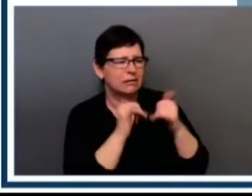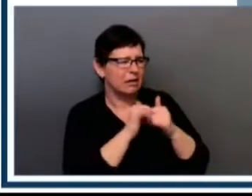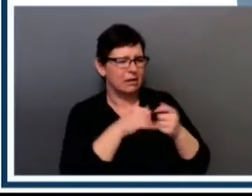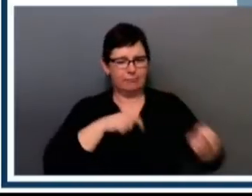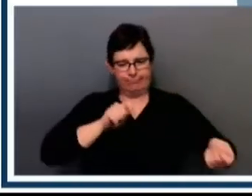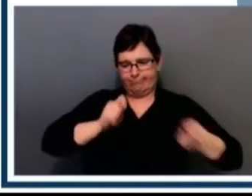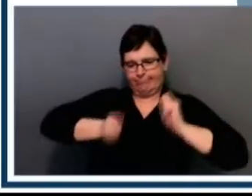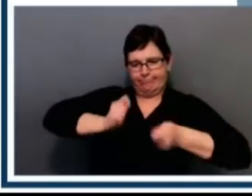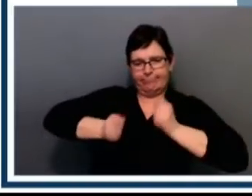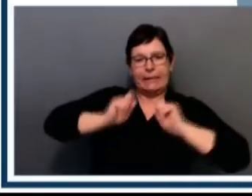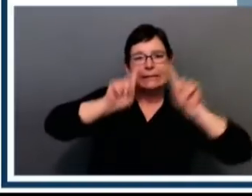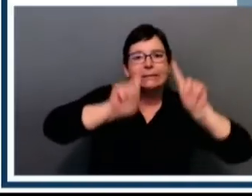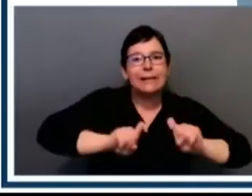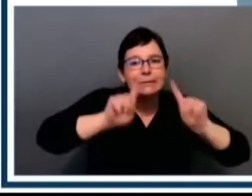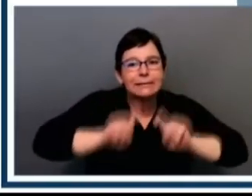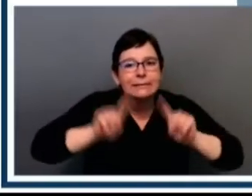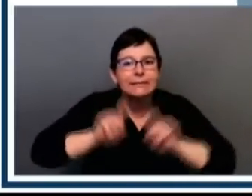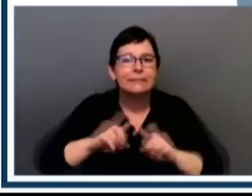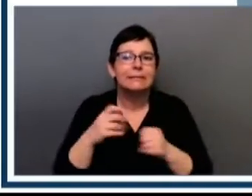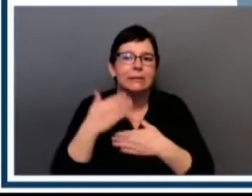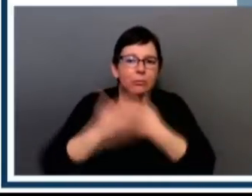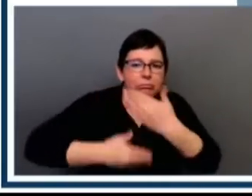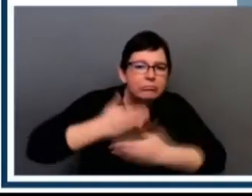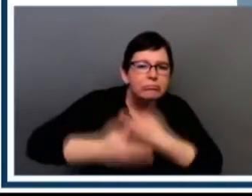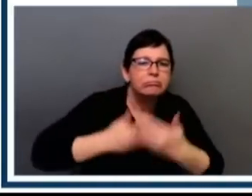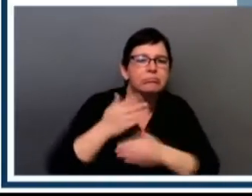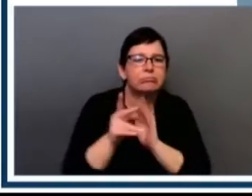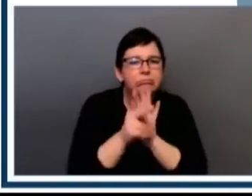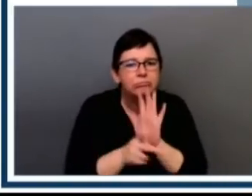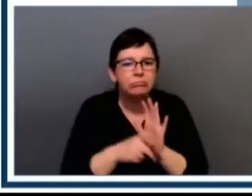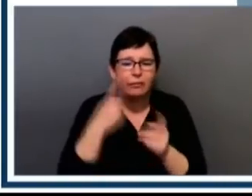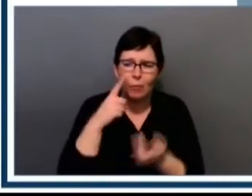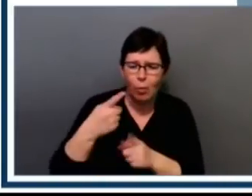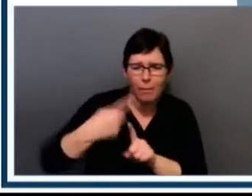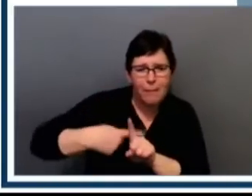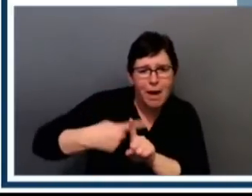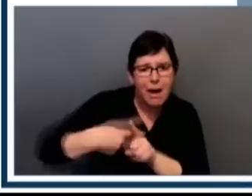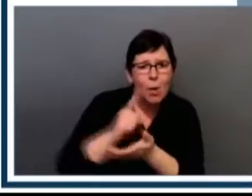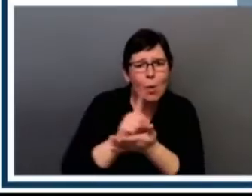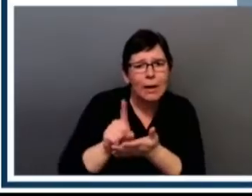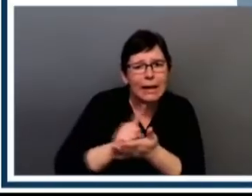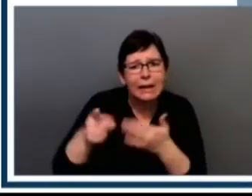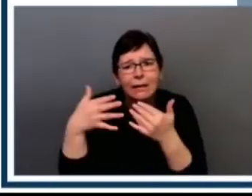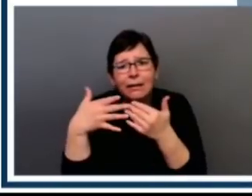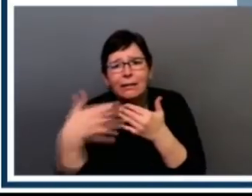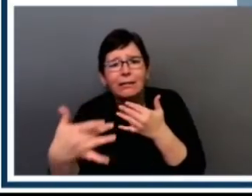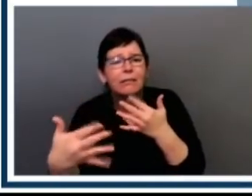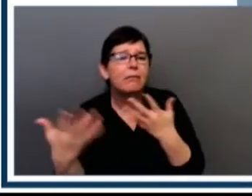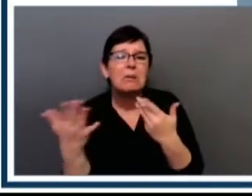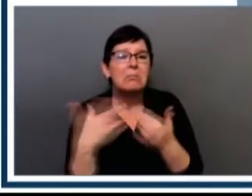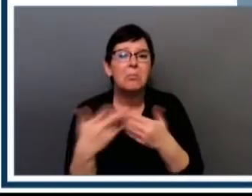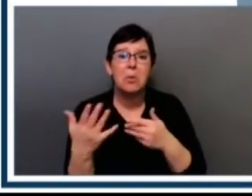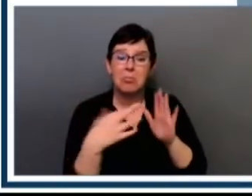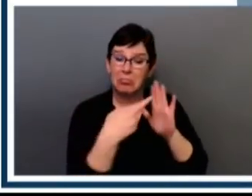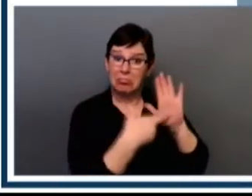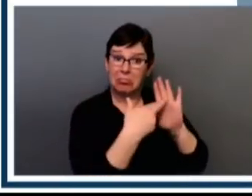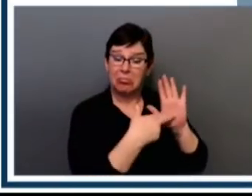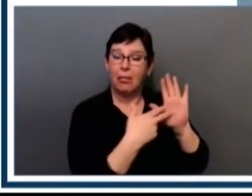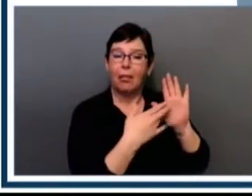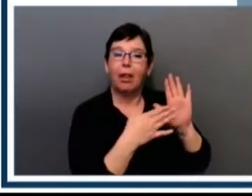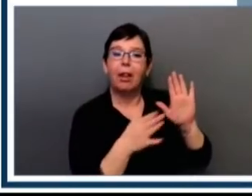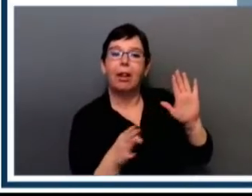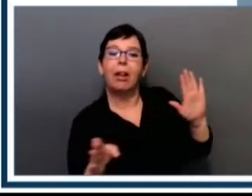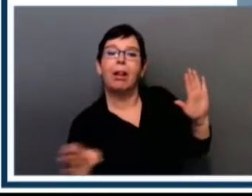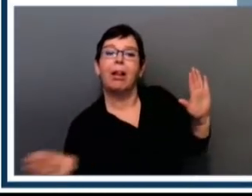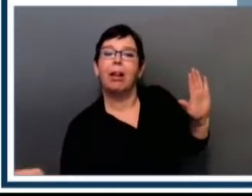away from not having everybody tested, we always have to be cognizant, and this is in my mind, that